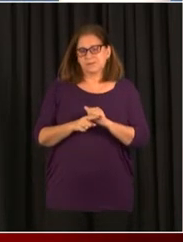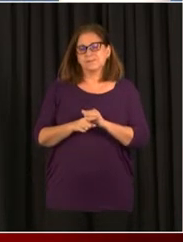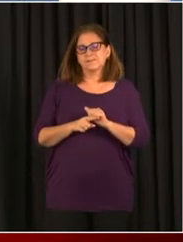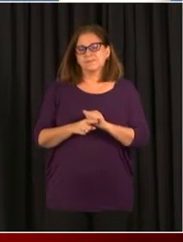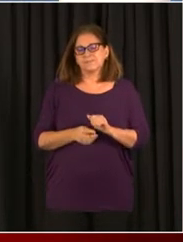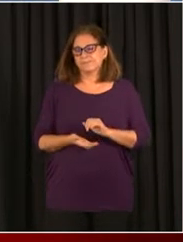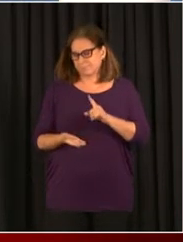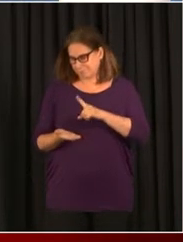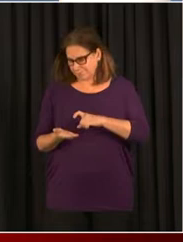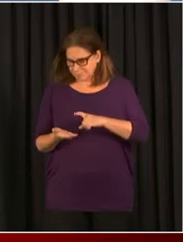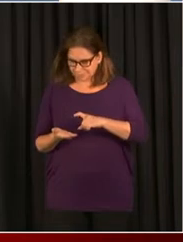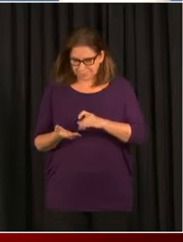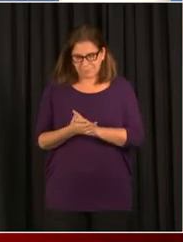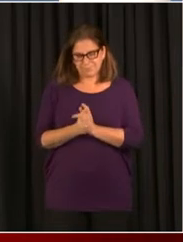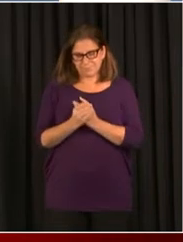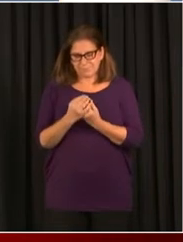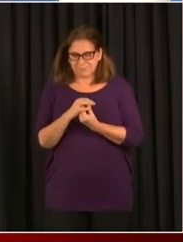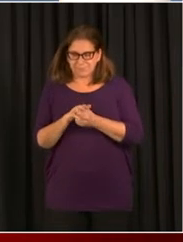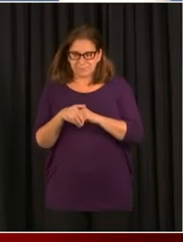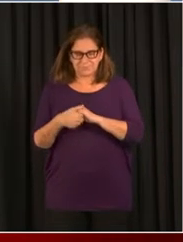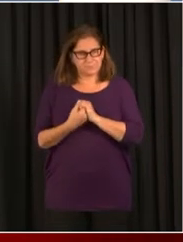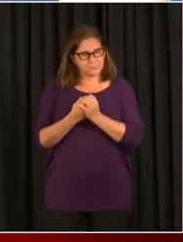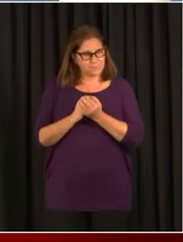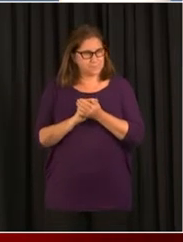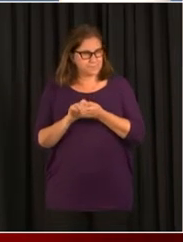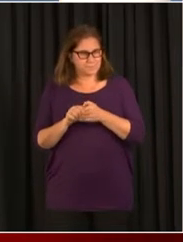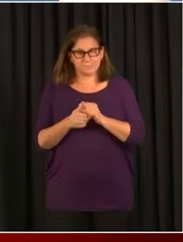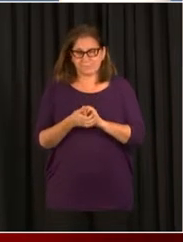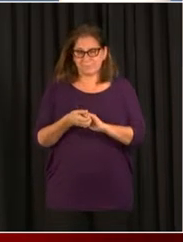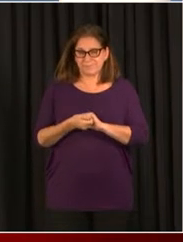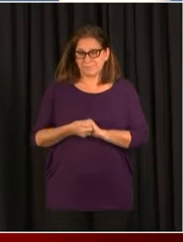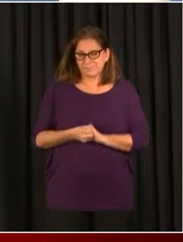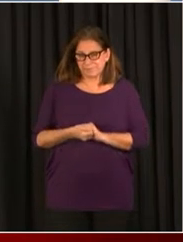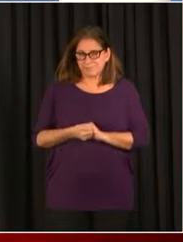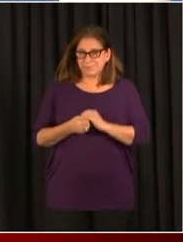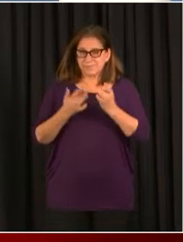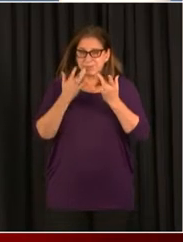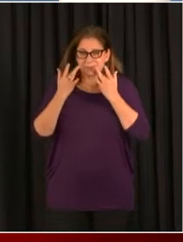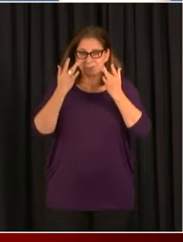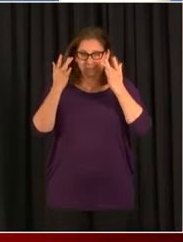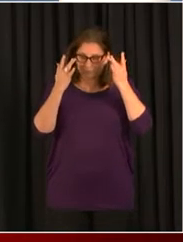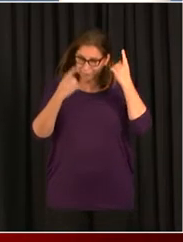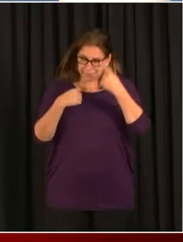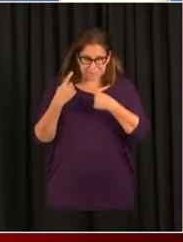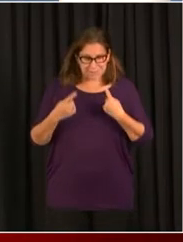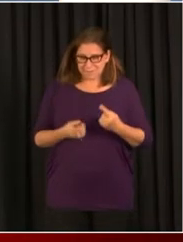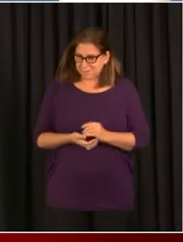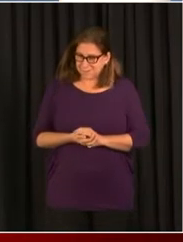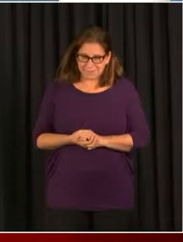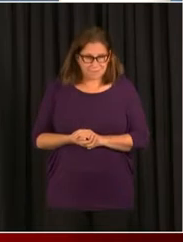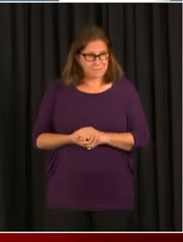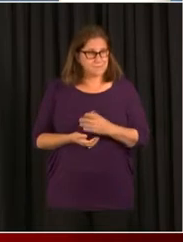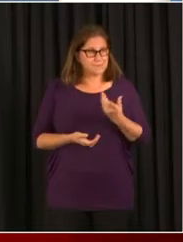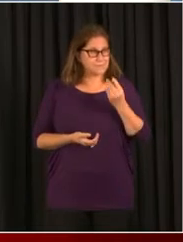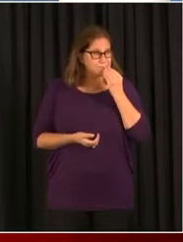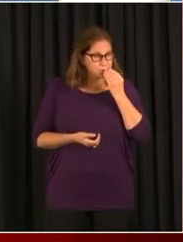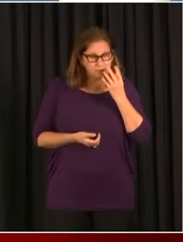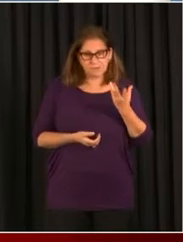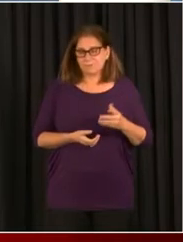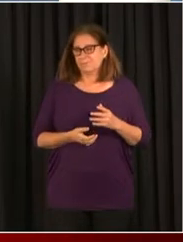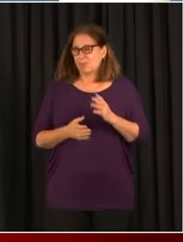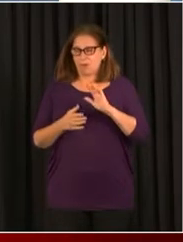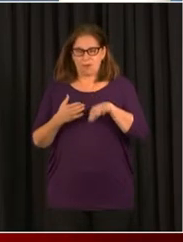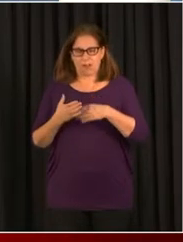hand if they need to touch their face or grab a snack while they're waiting, all of those things are going to be